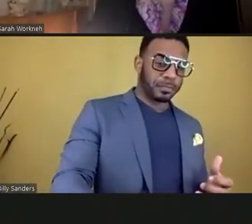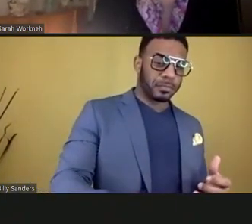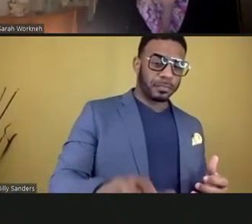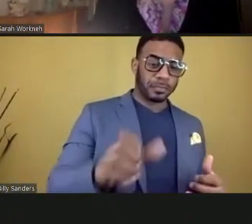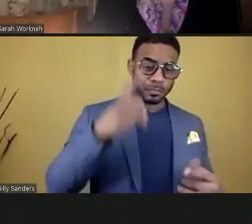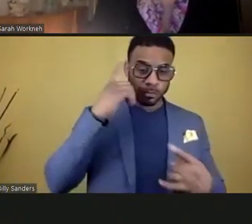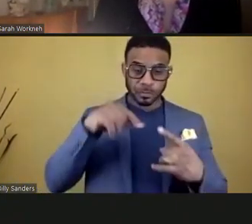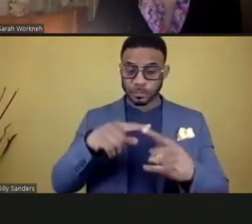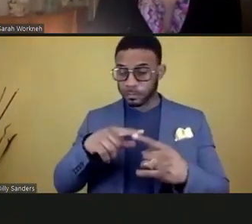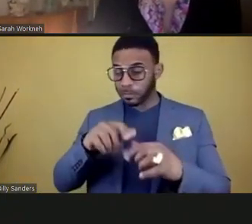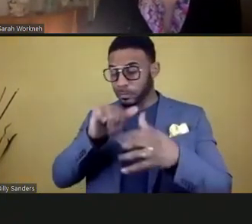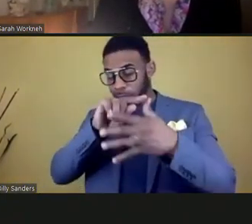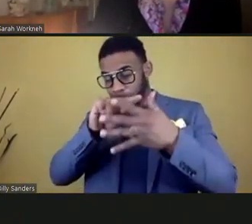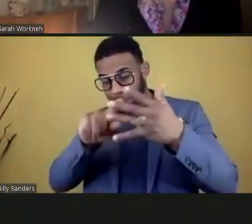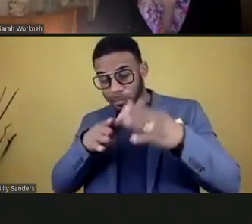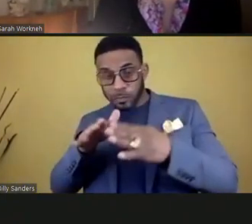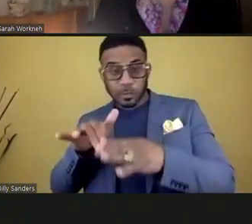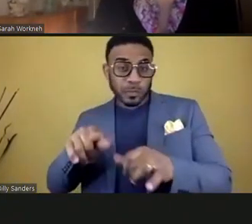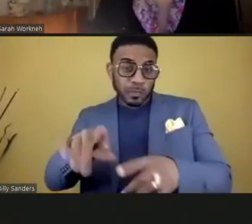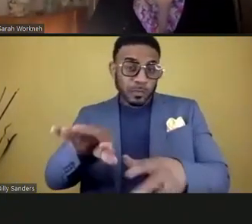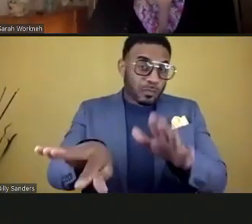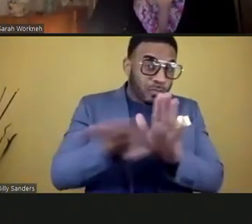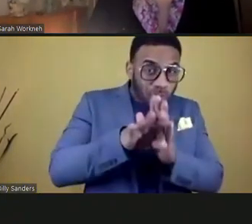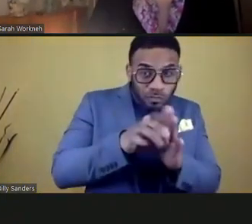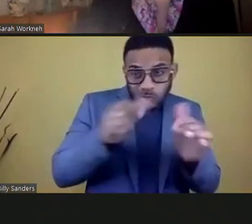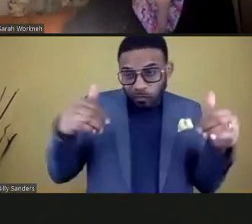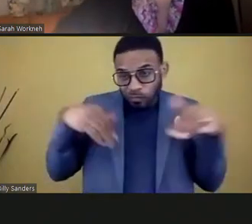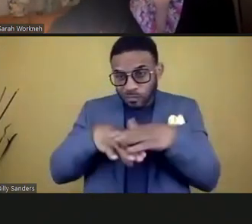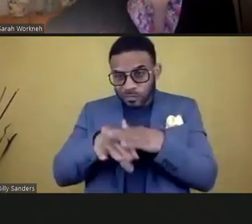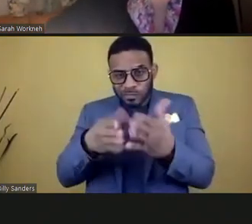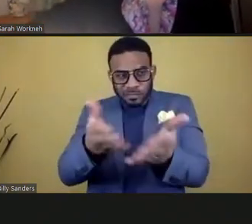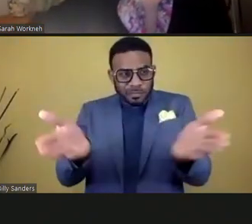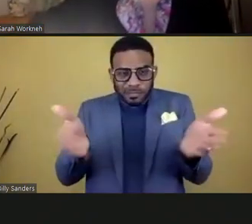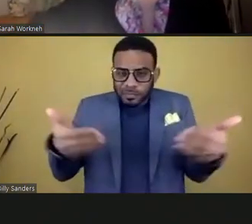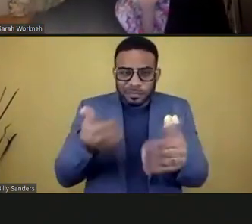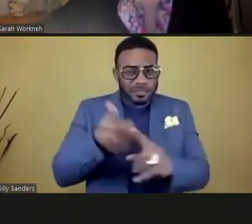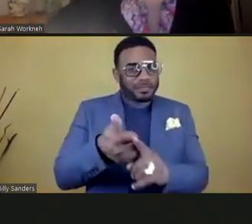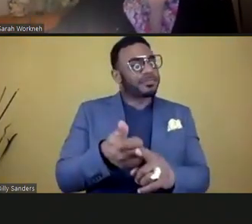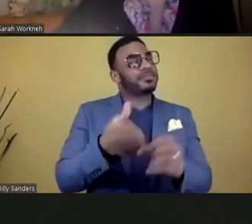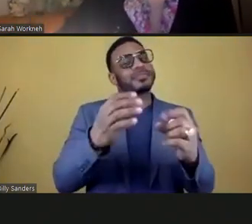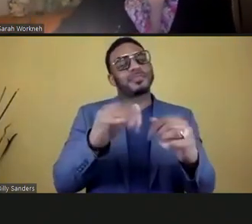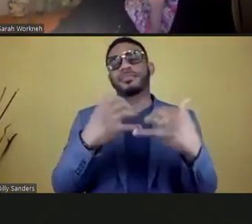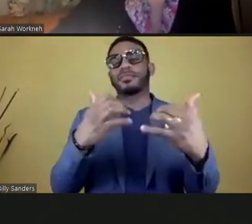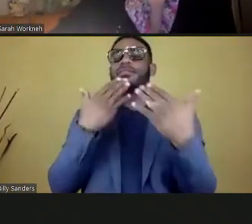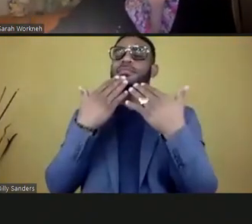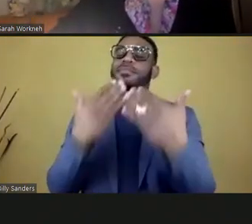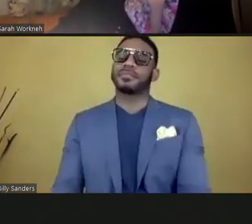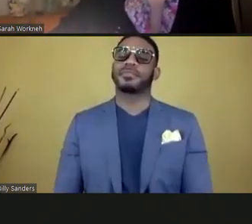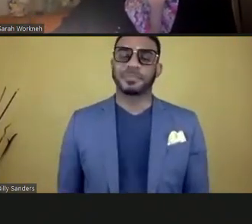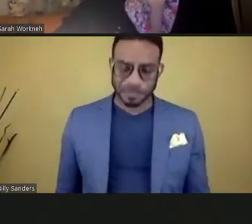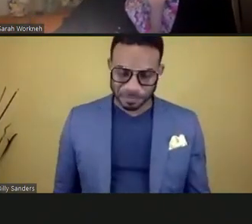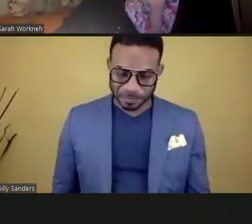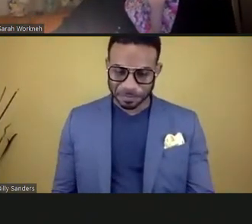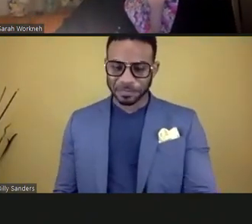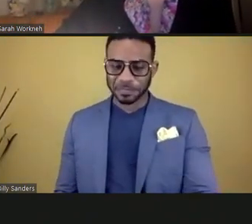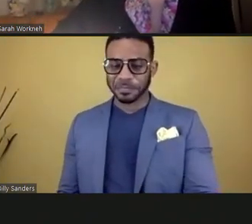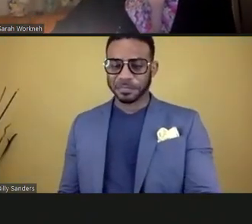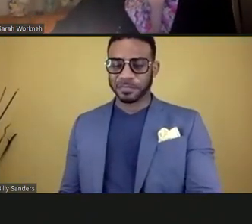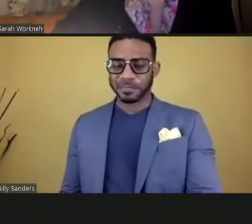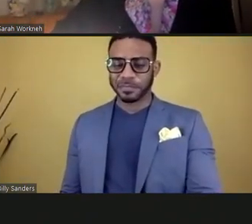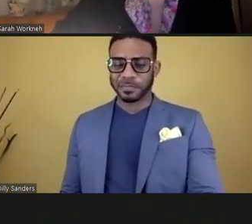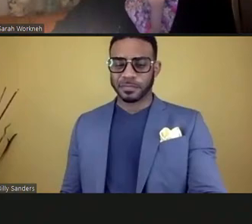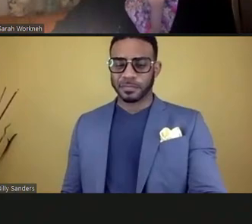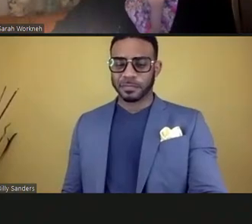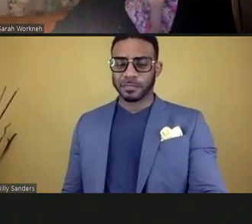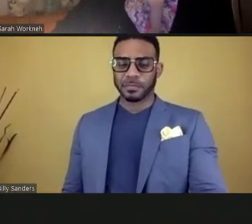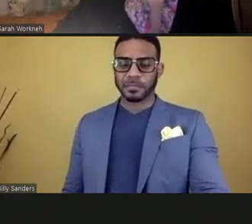think about all the ways in which you chose to enter and introduce yourself to the audience. One of the themes that